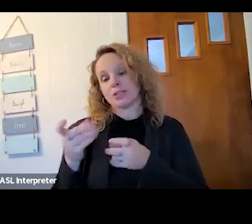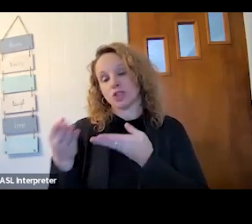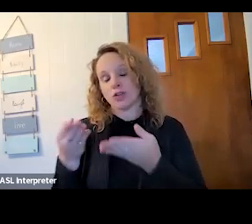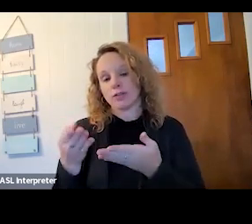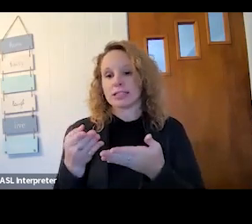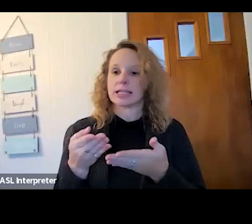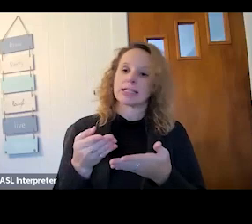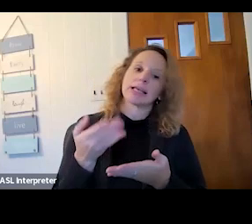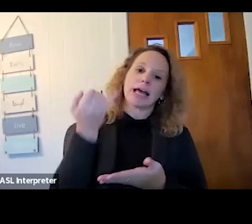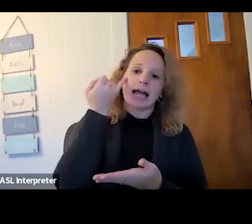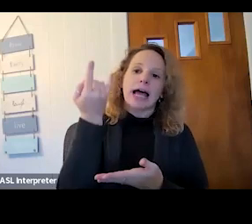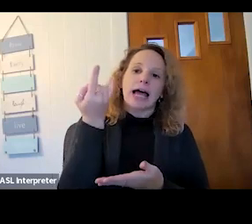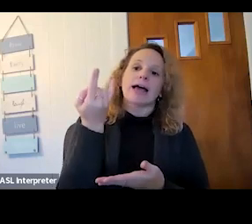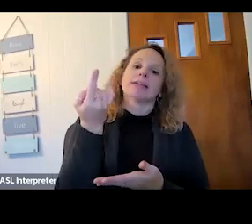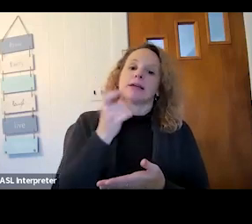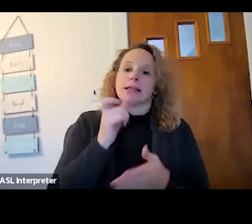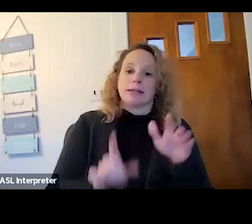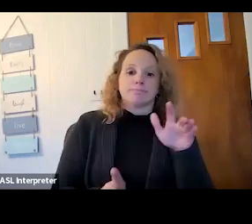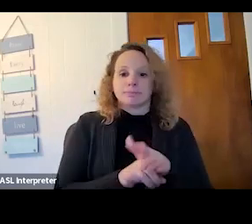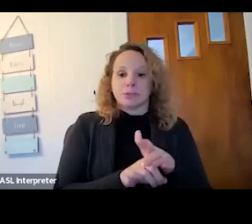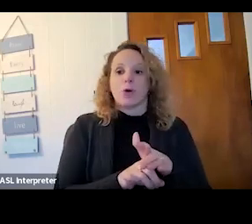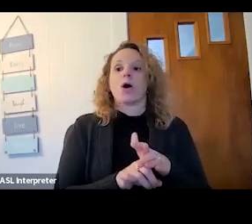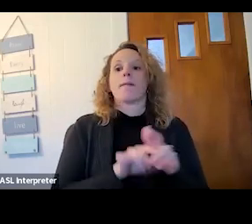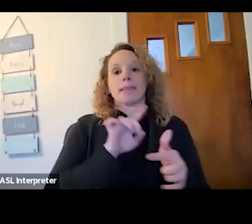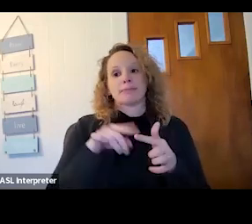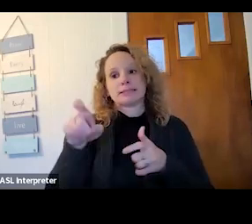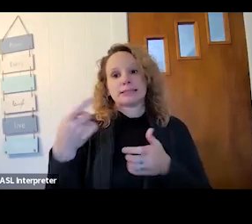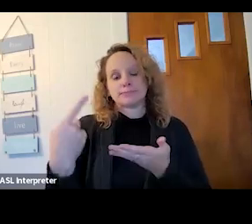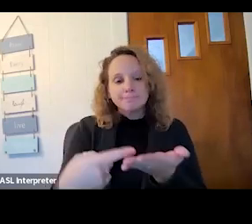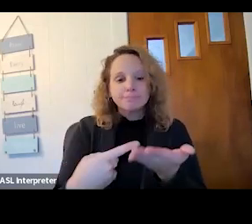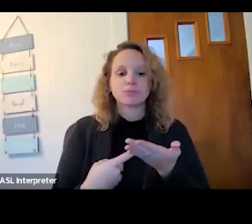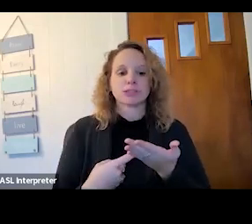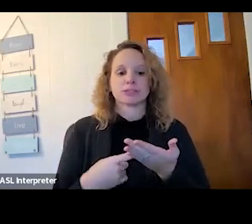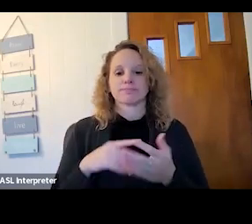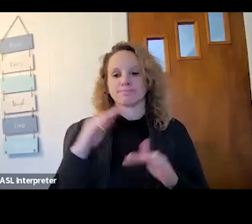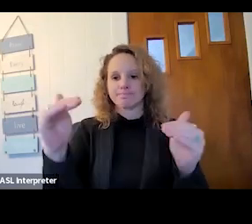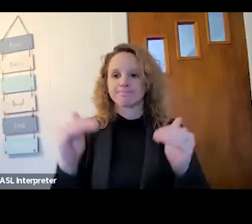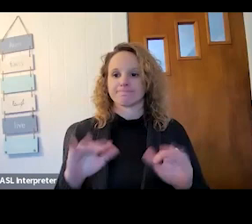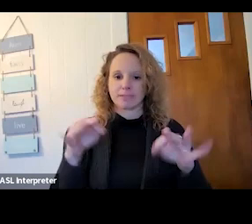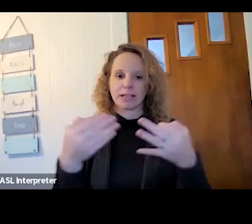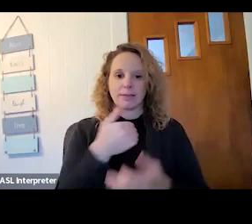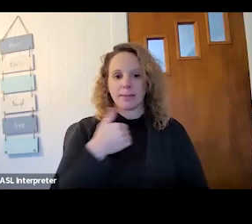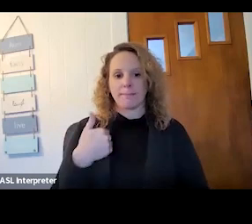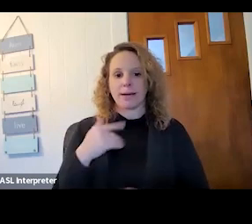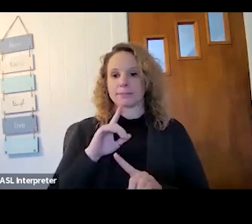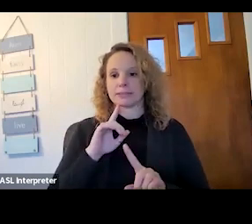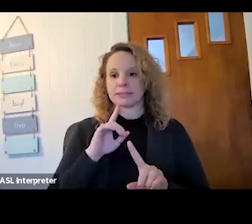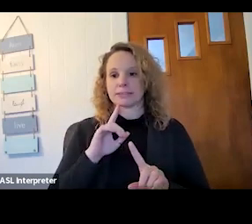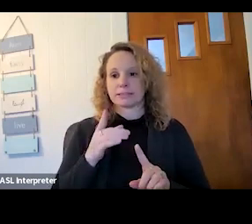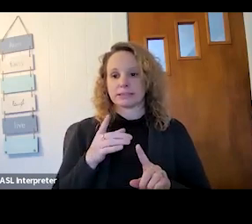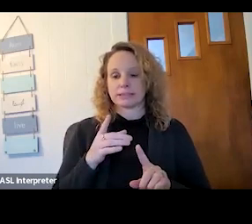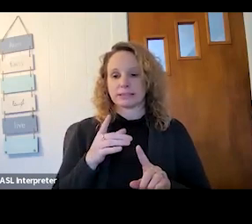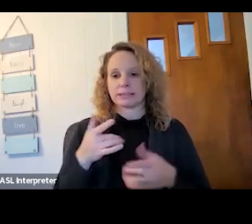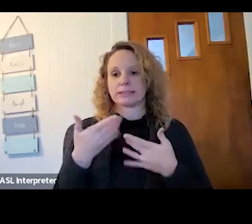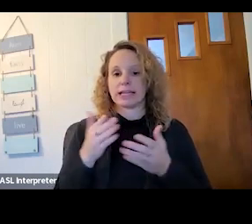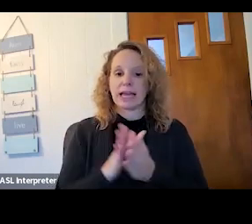not arrive in each other's plans. Family members are typically asked to attend on monthly